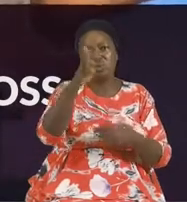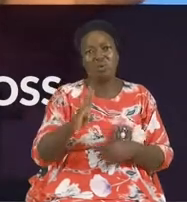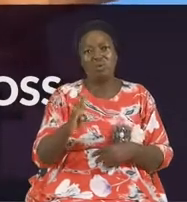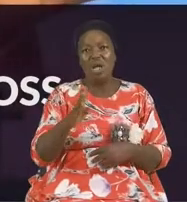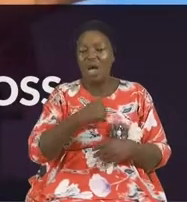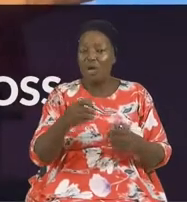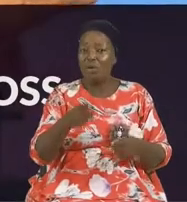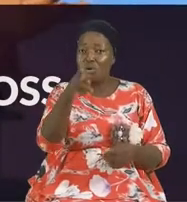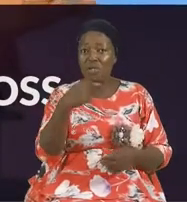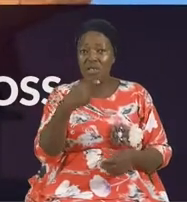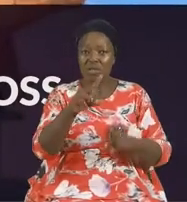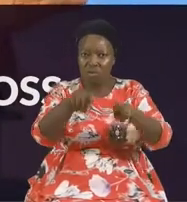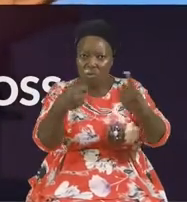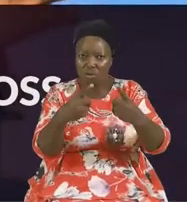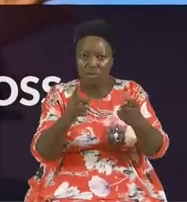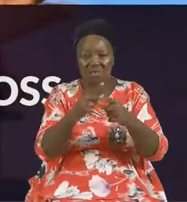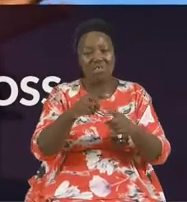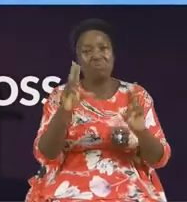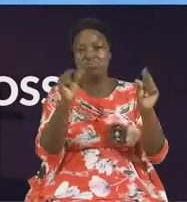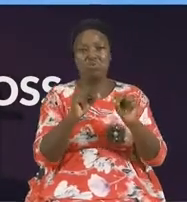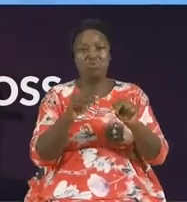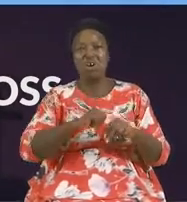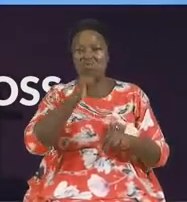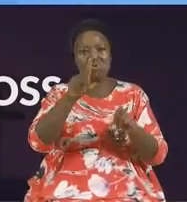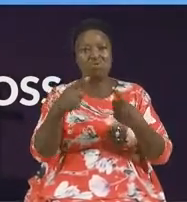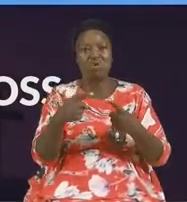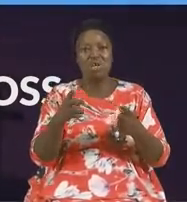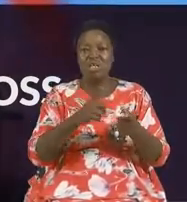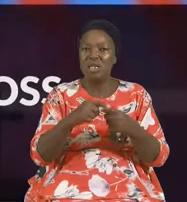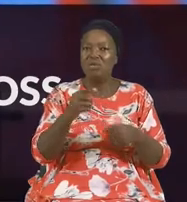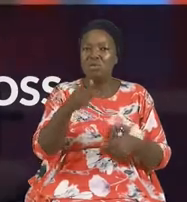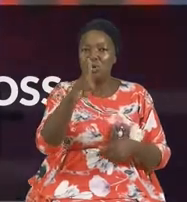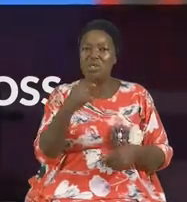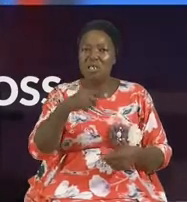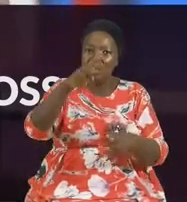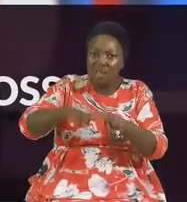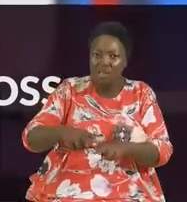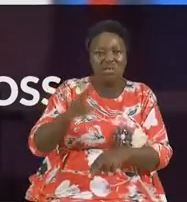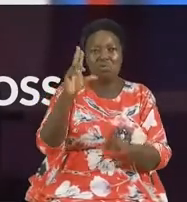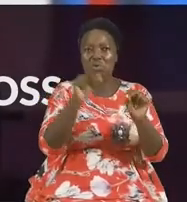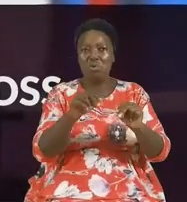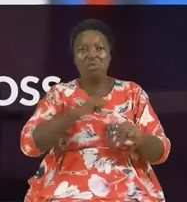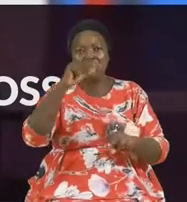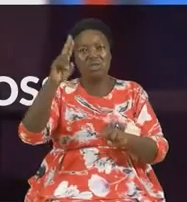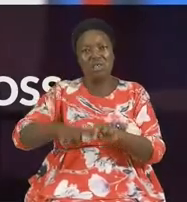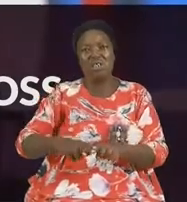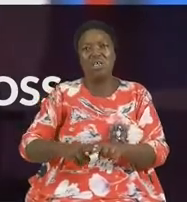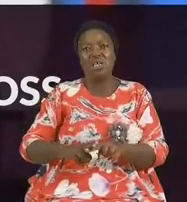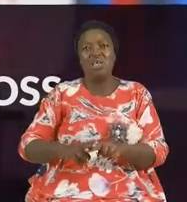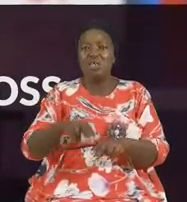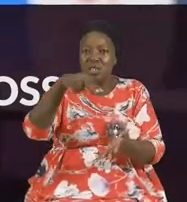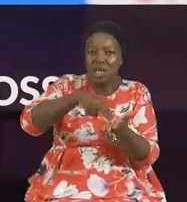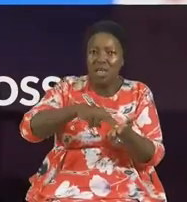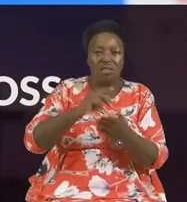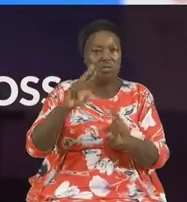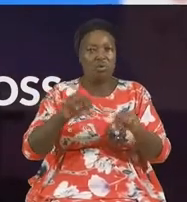your back in the past to God. God said, go. You said, no, I will not go. He says, sit. I will